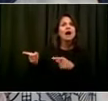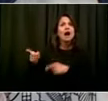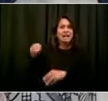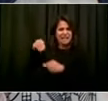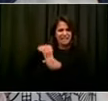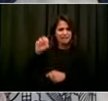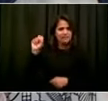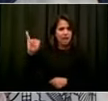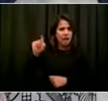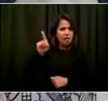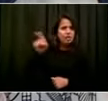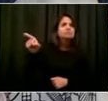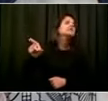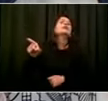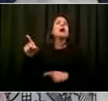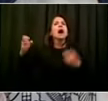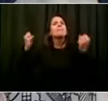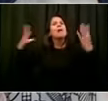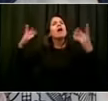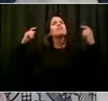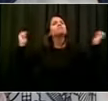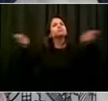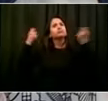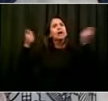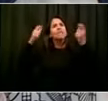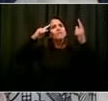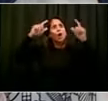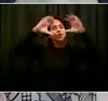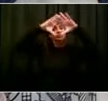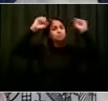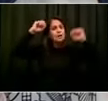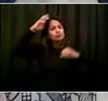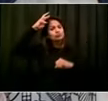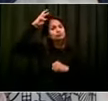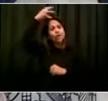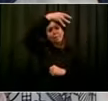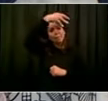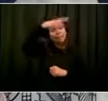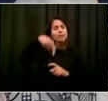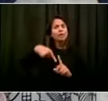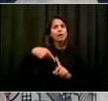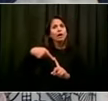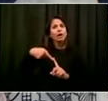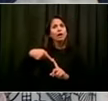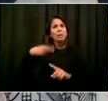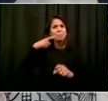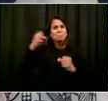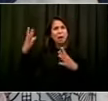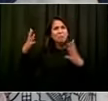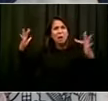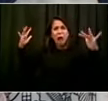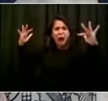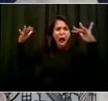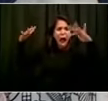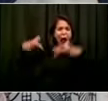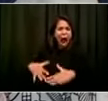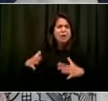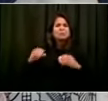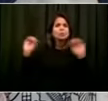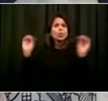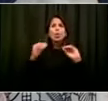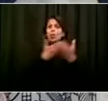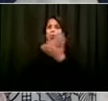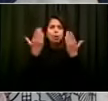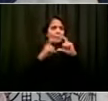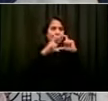step up enforcement and fines if people are spotted not wearing face coverings at large gatherings like the one on Saturday, given the